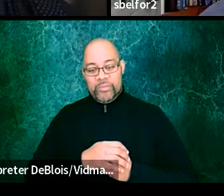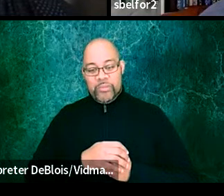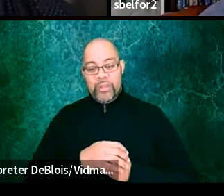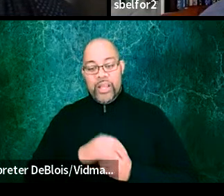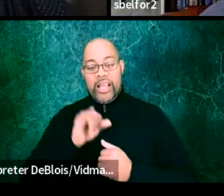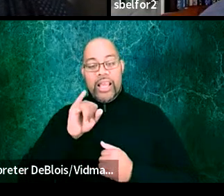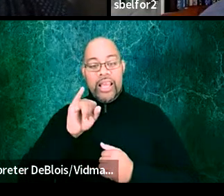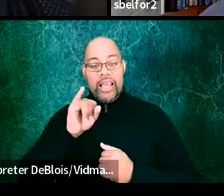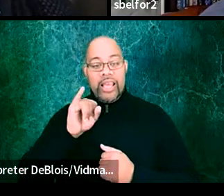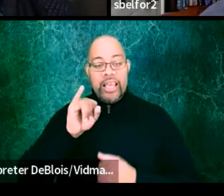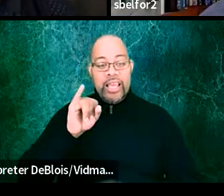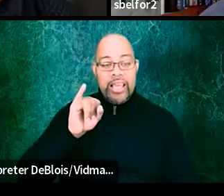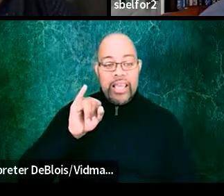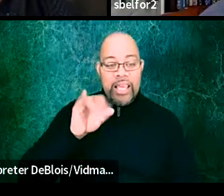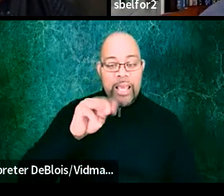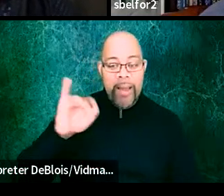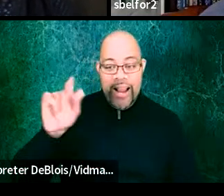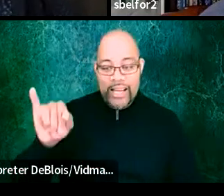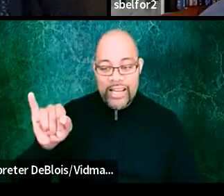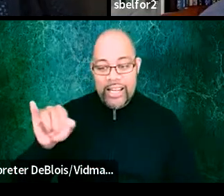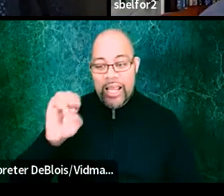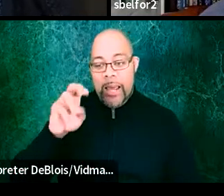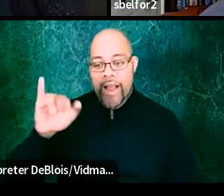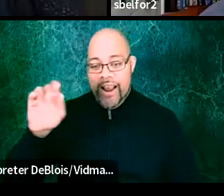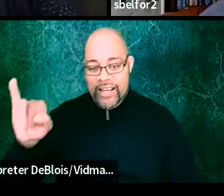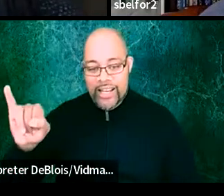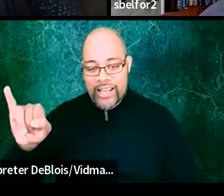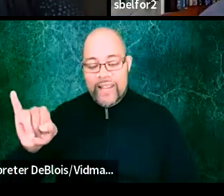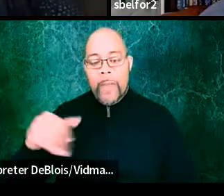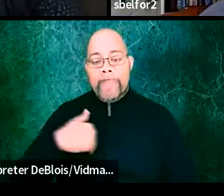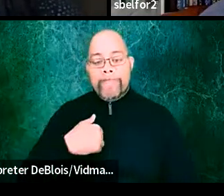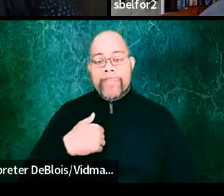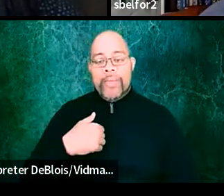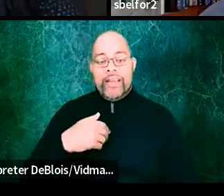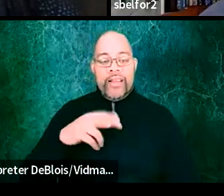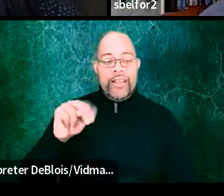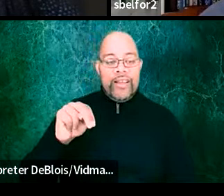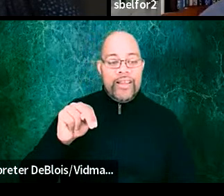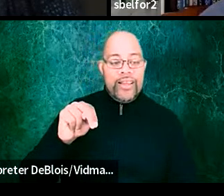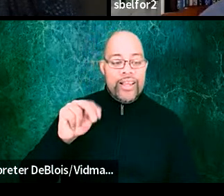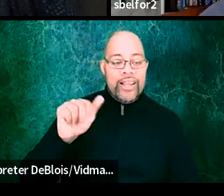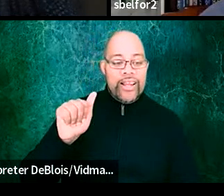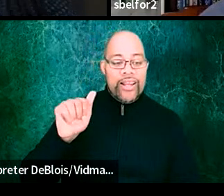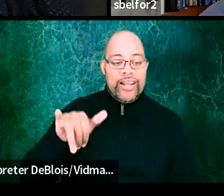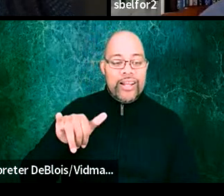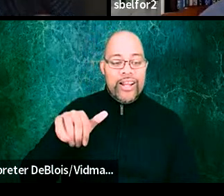Imani. Did I pronounce that right? Yes. We have Lenija.